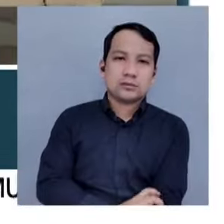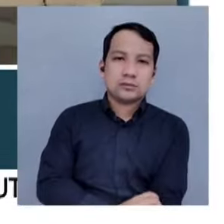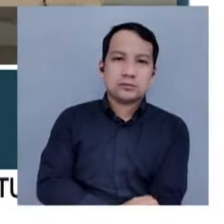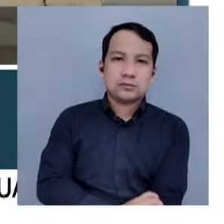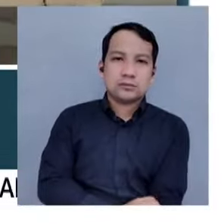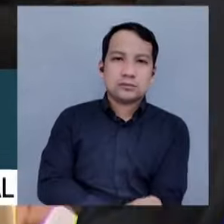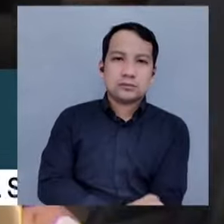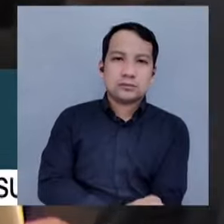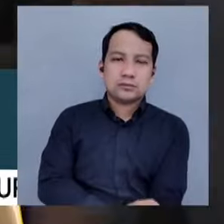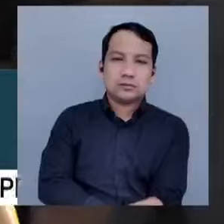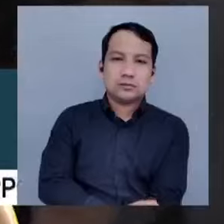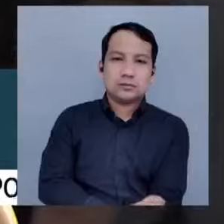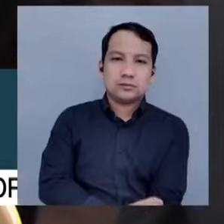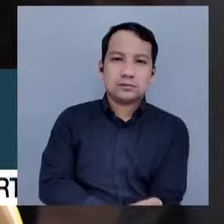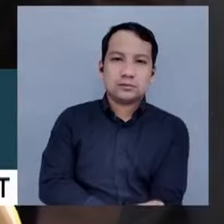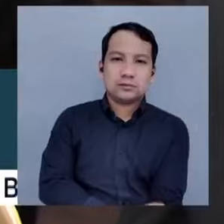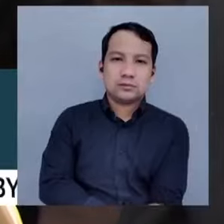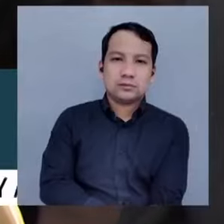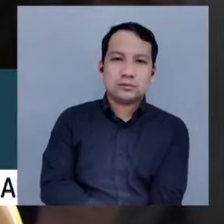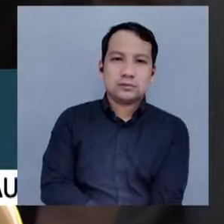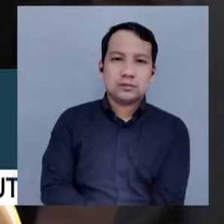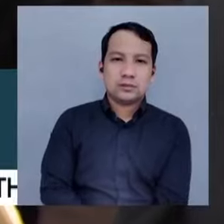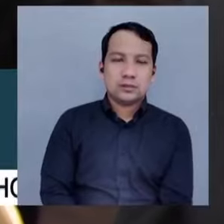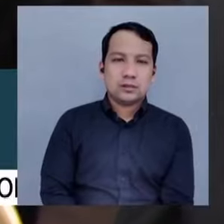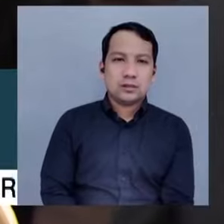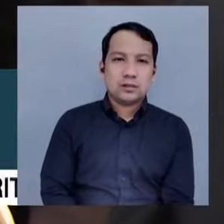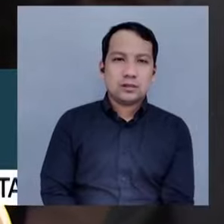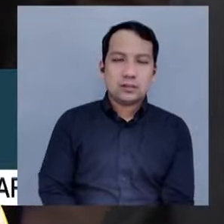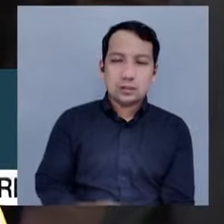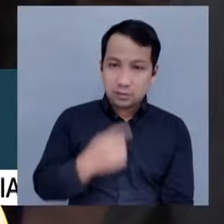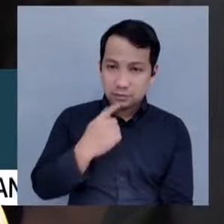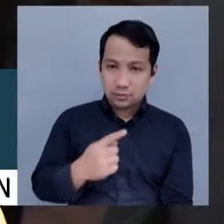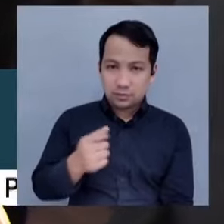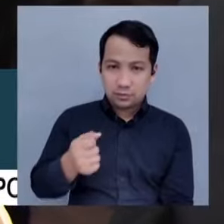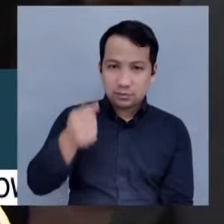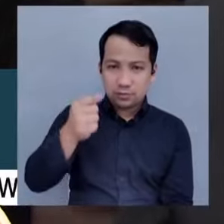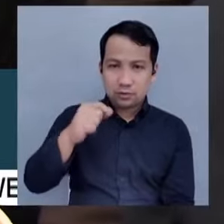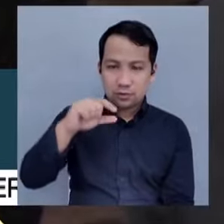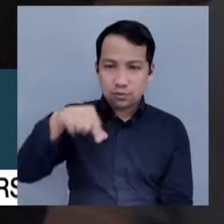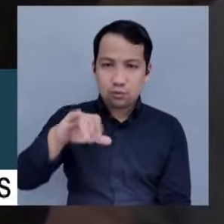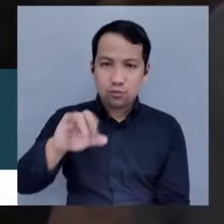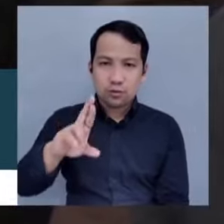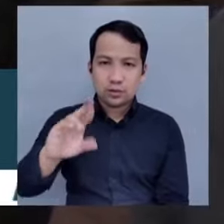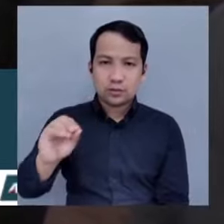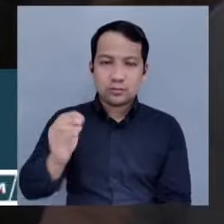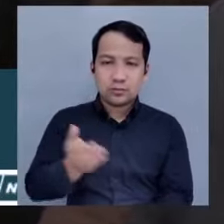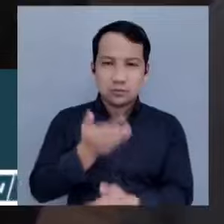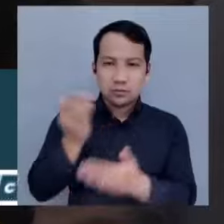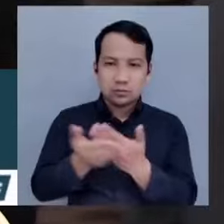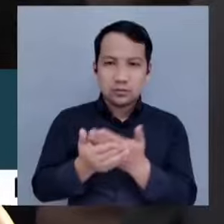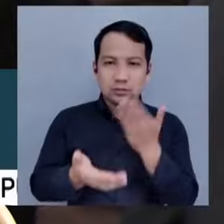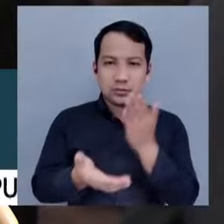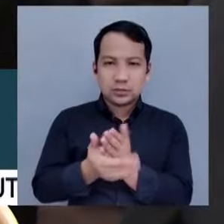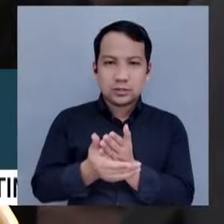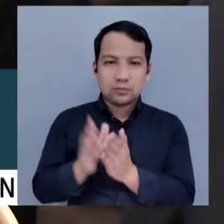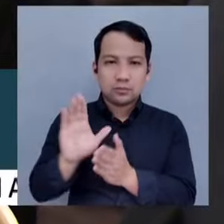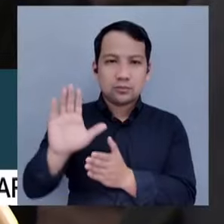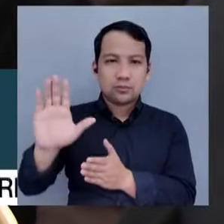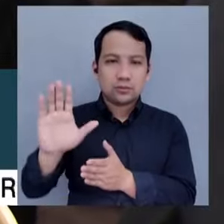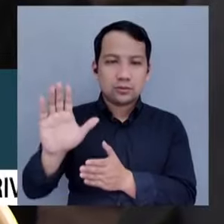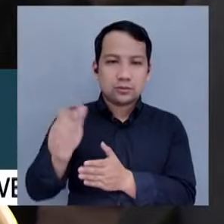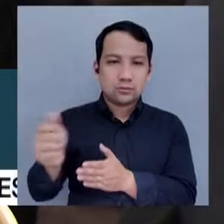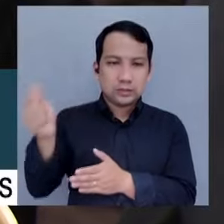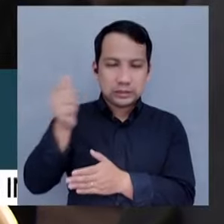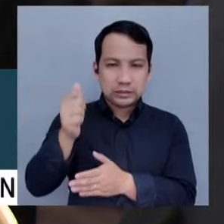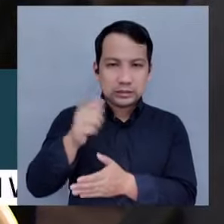Meanwhile, Senator Gatchalian hopes a co-waranto case against the mayor will be filed soon to stop her from running in the midterm polls.